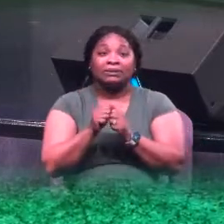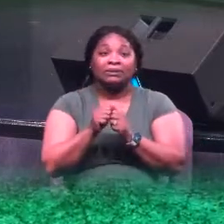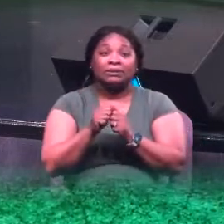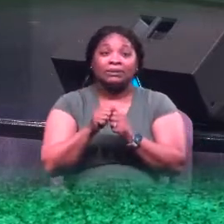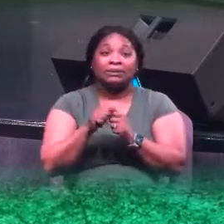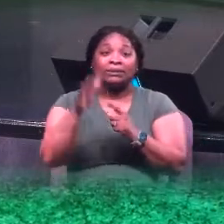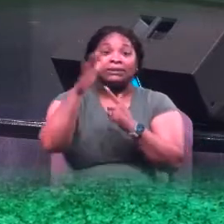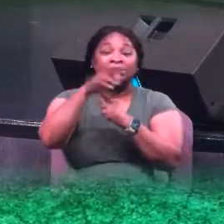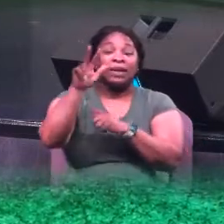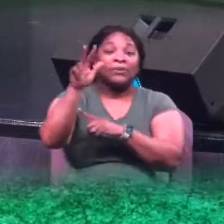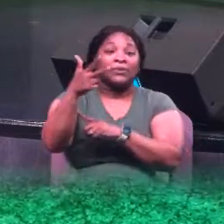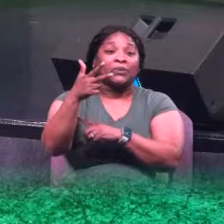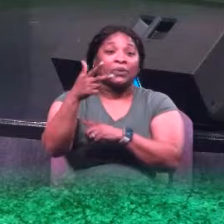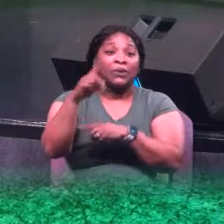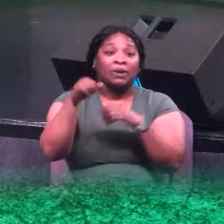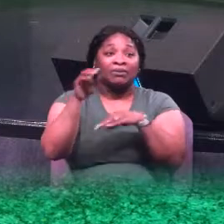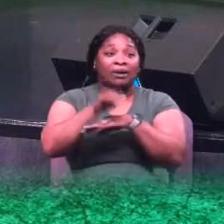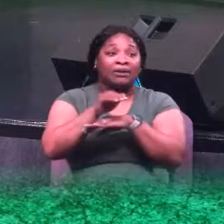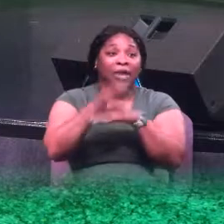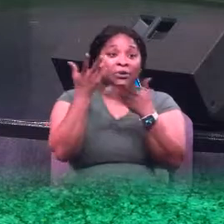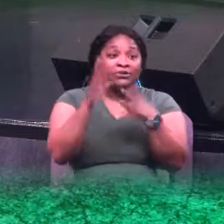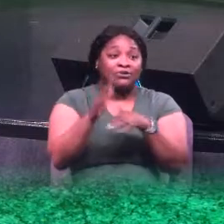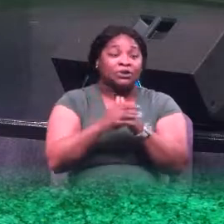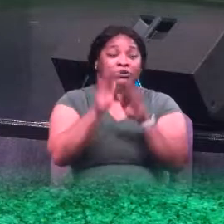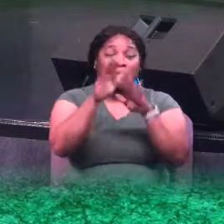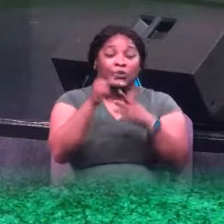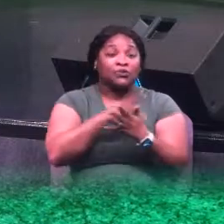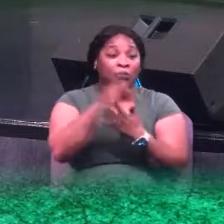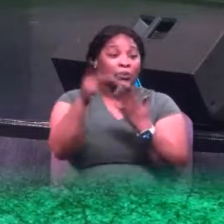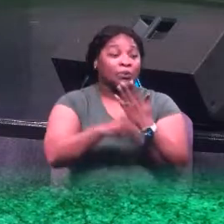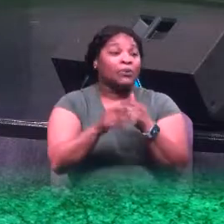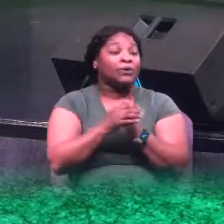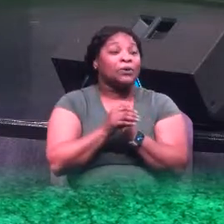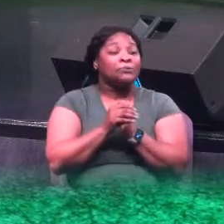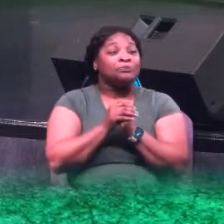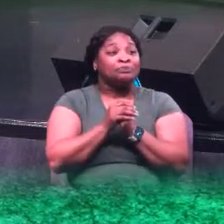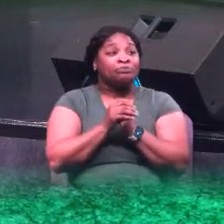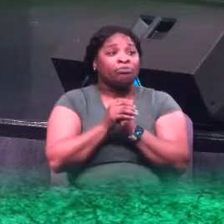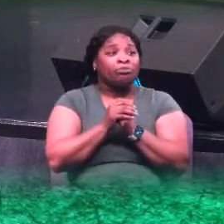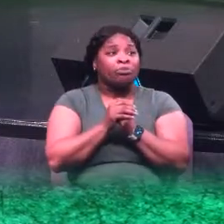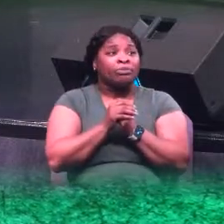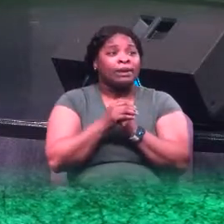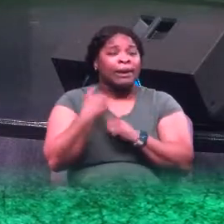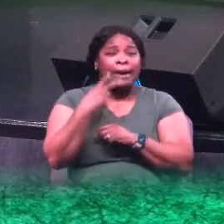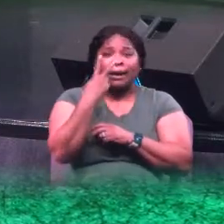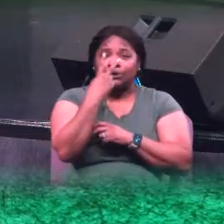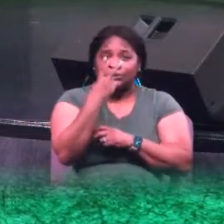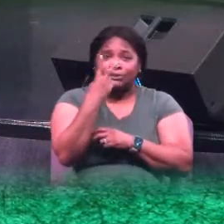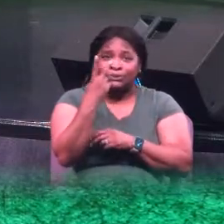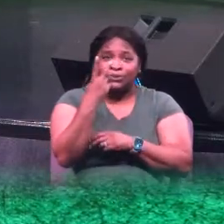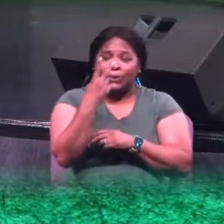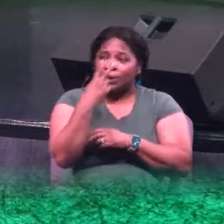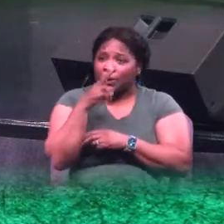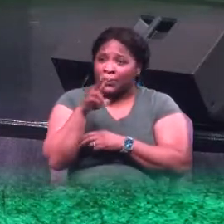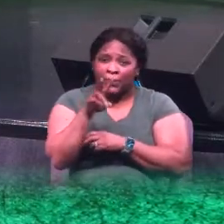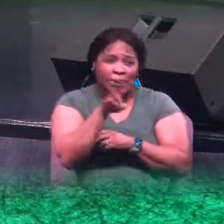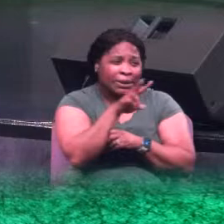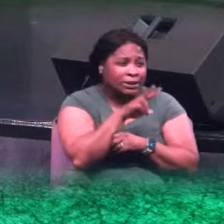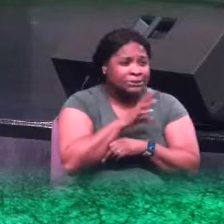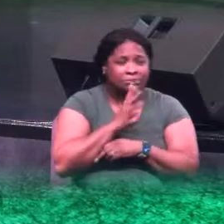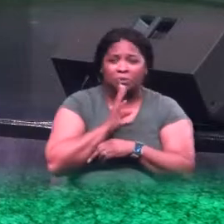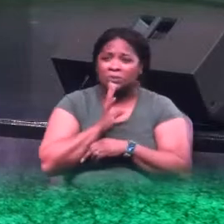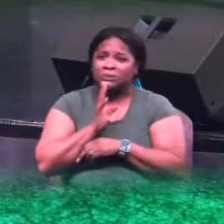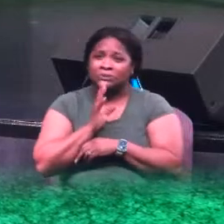their mentor when that night was over. It's a wonderful program, and I saw, as I was watching and as I was